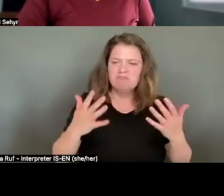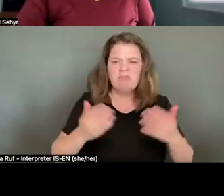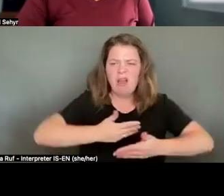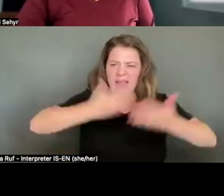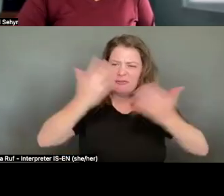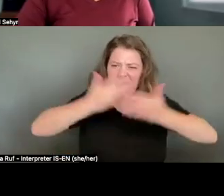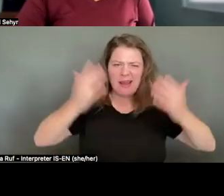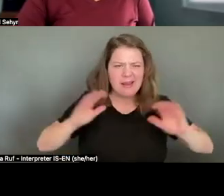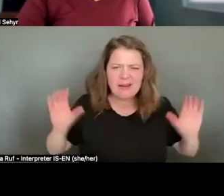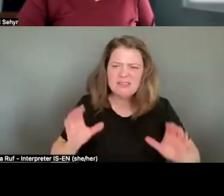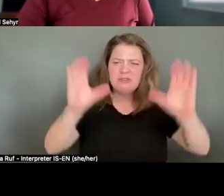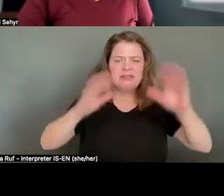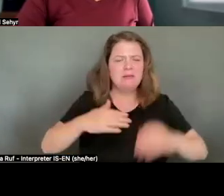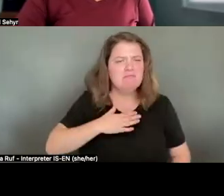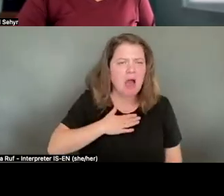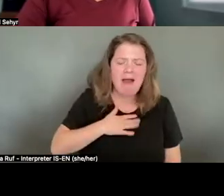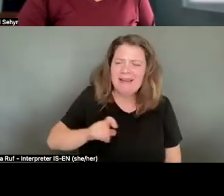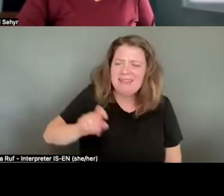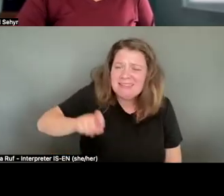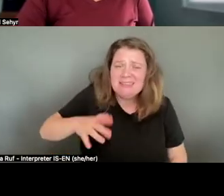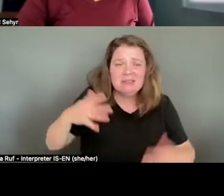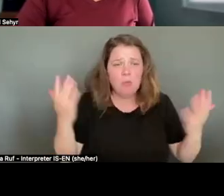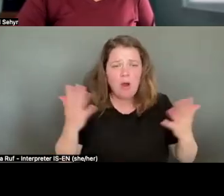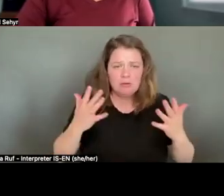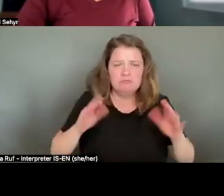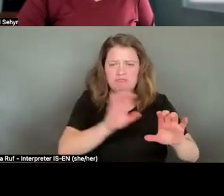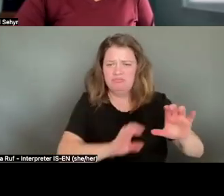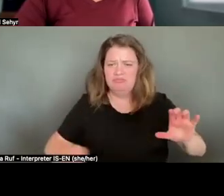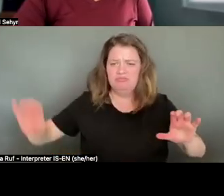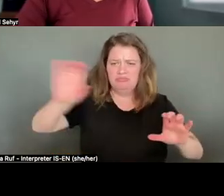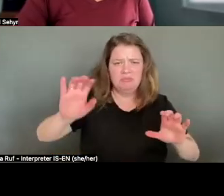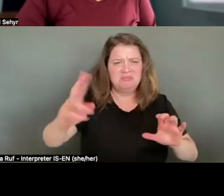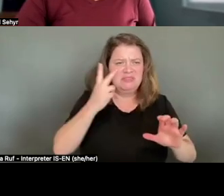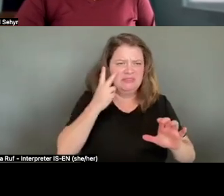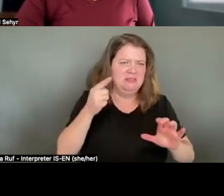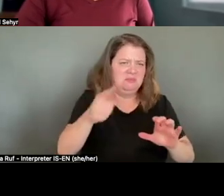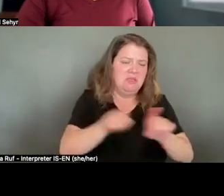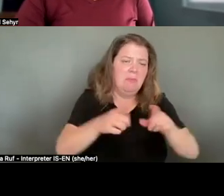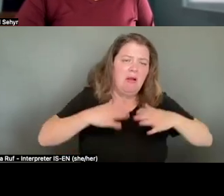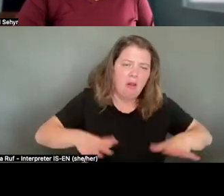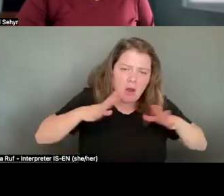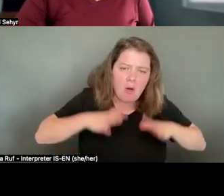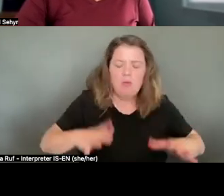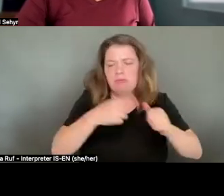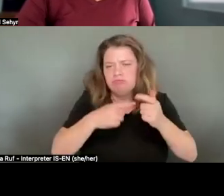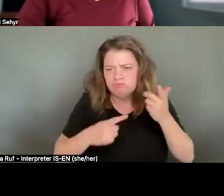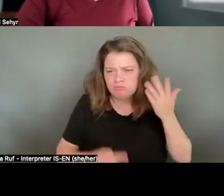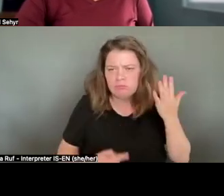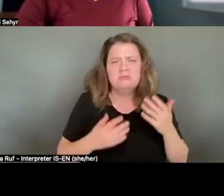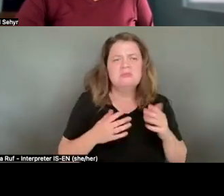seen in semantic norms in spoken languages as well, suggesting shared